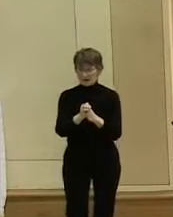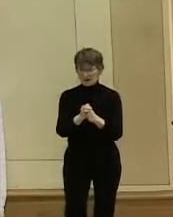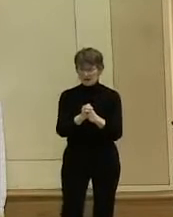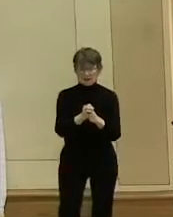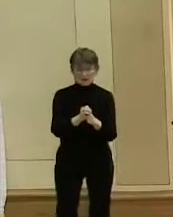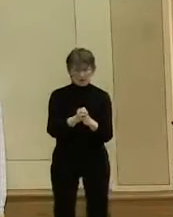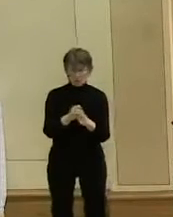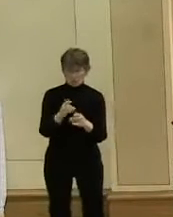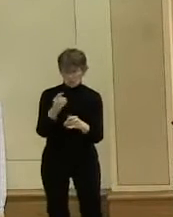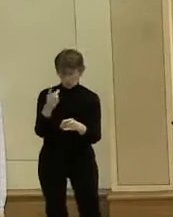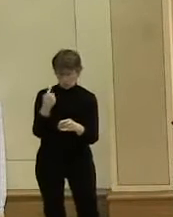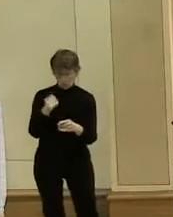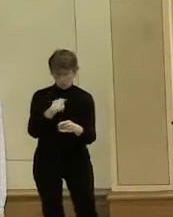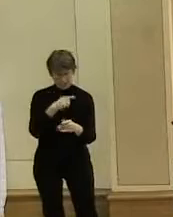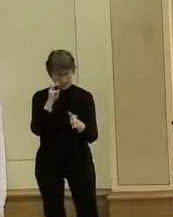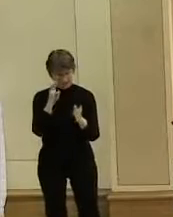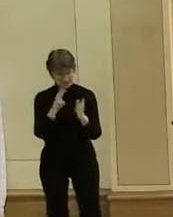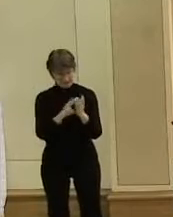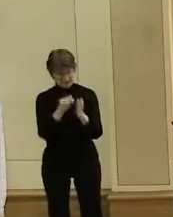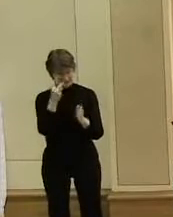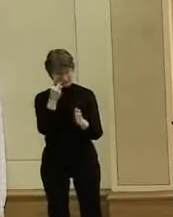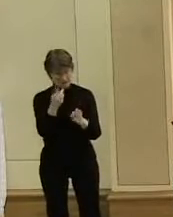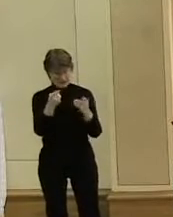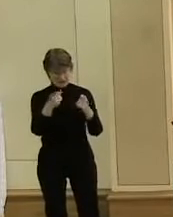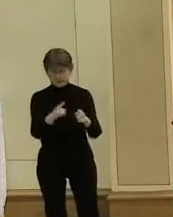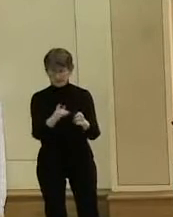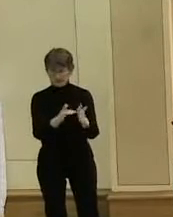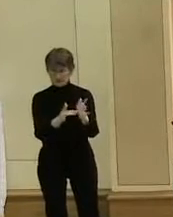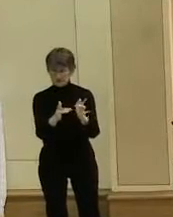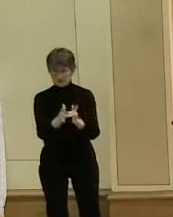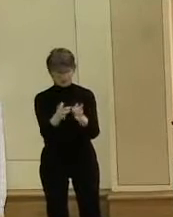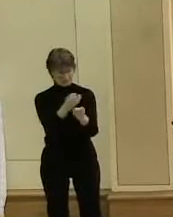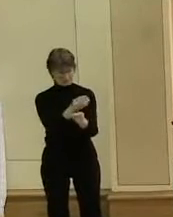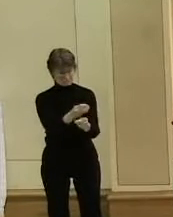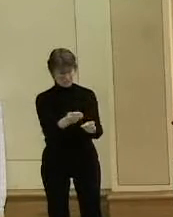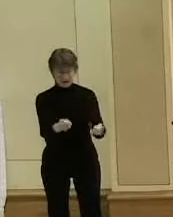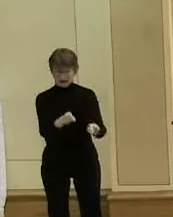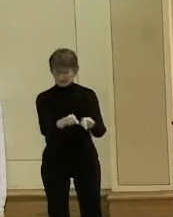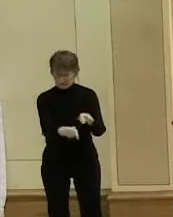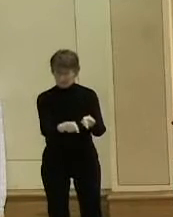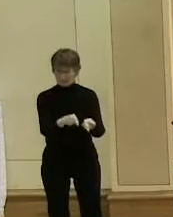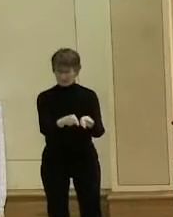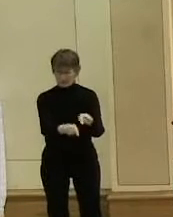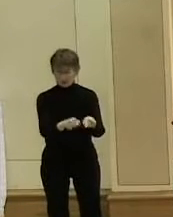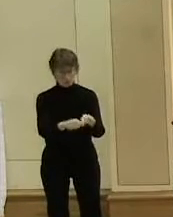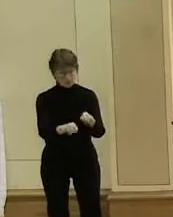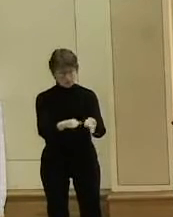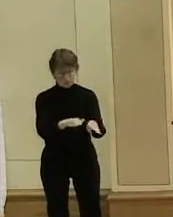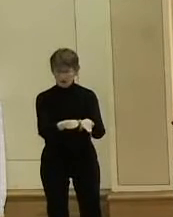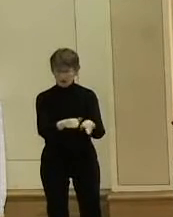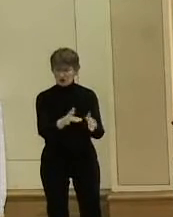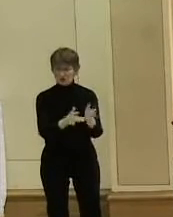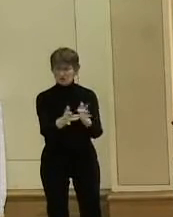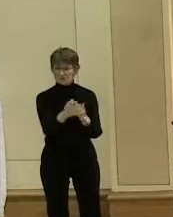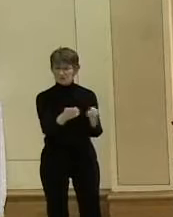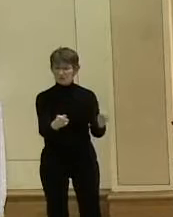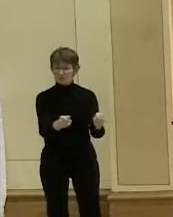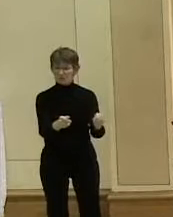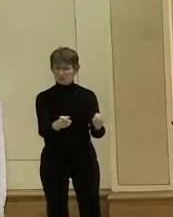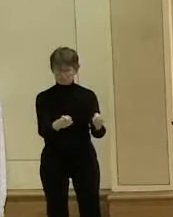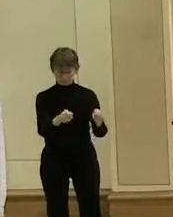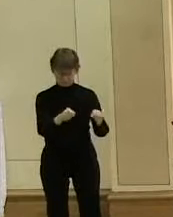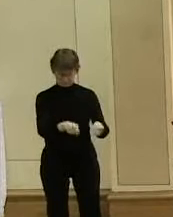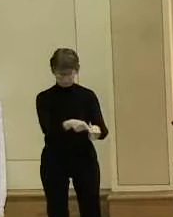a cripple, namely, by what means he was saved, then all of you and all the people